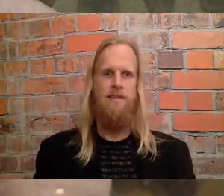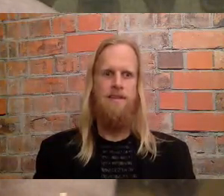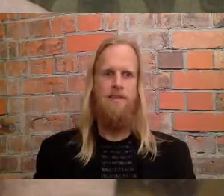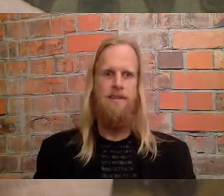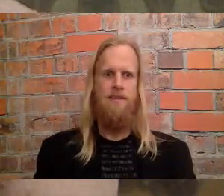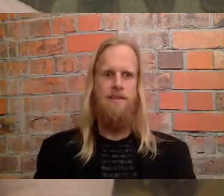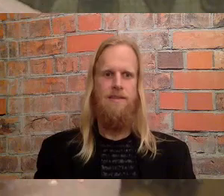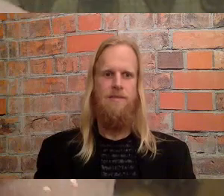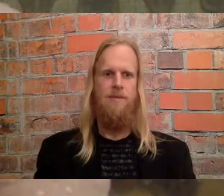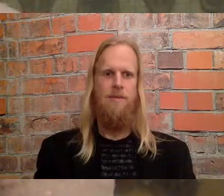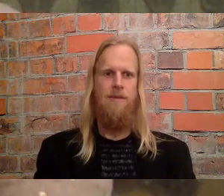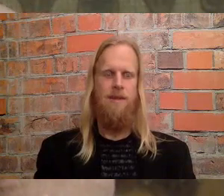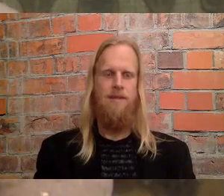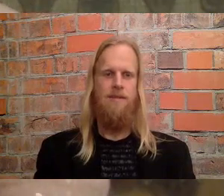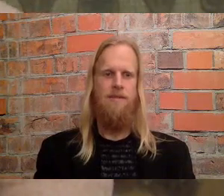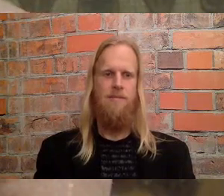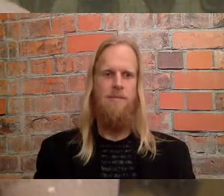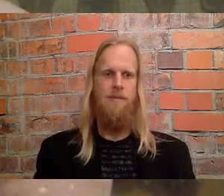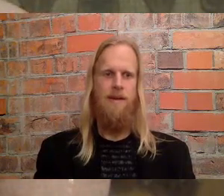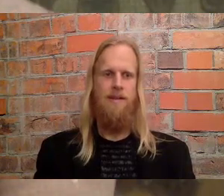your head?